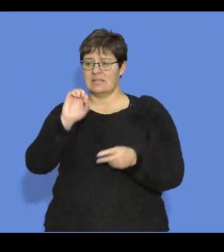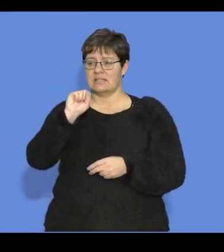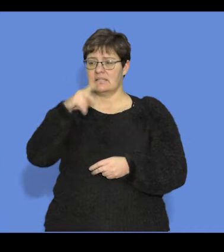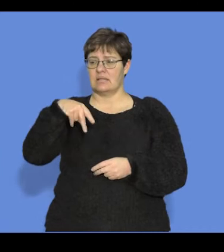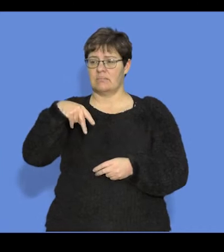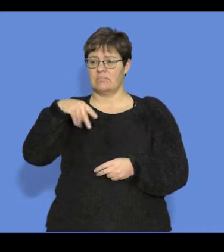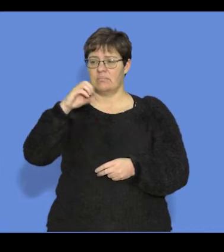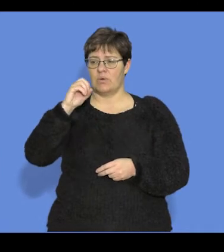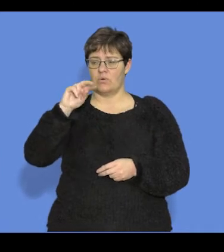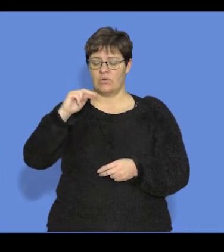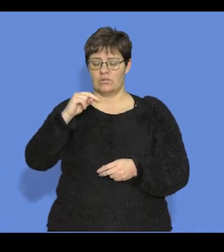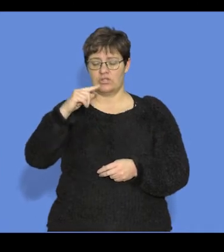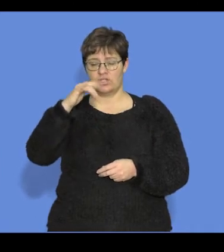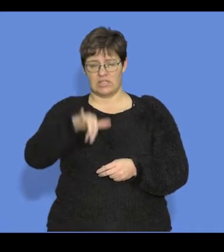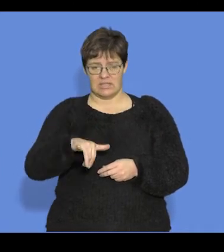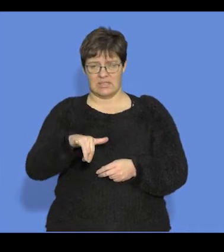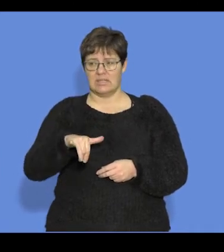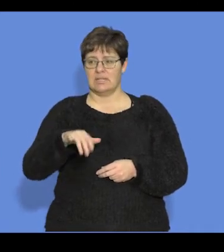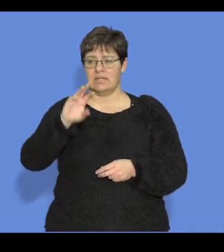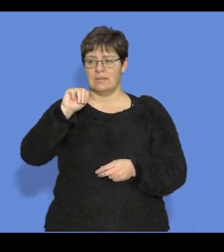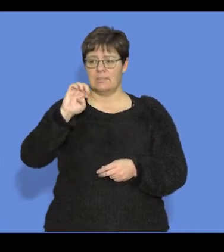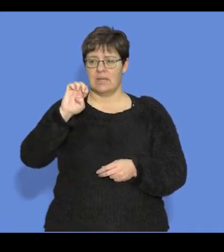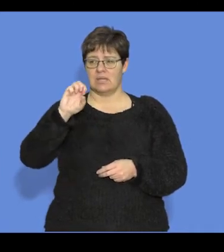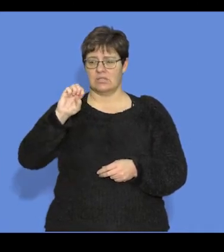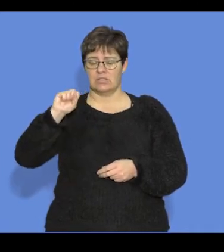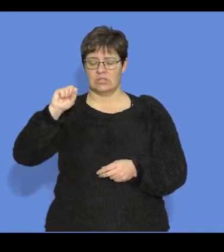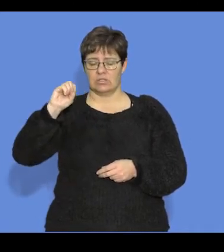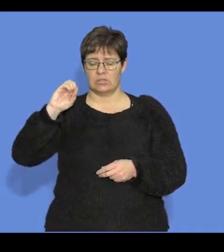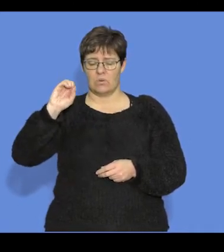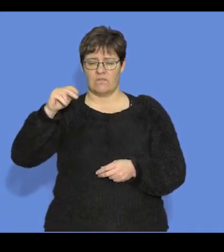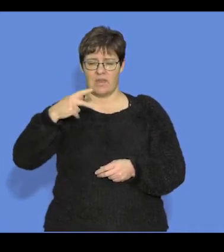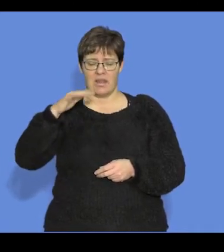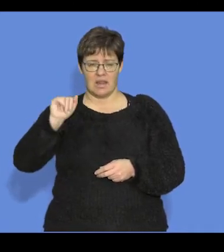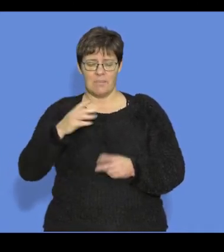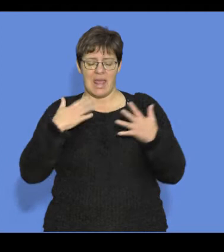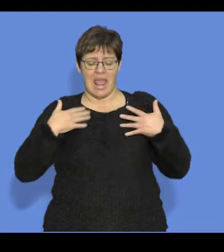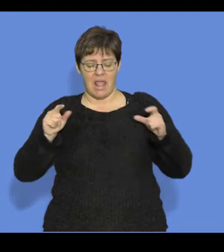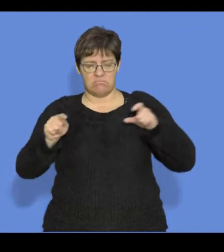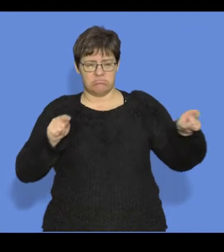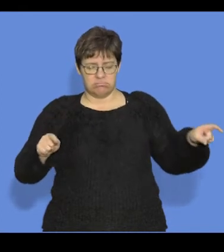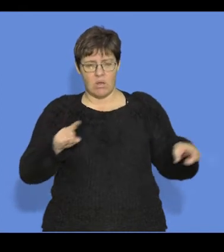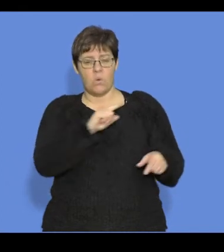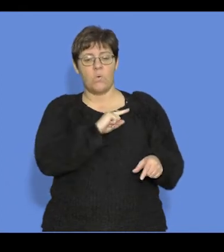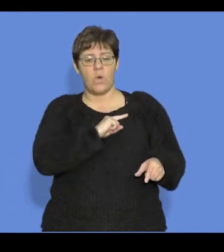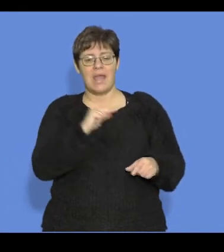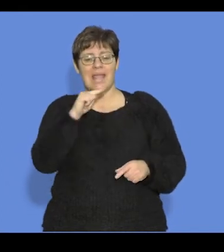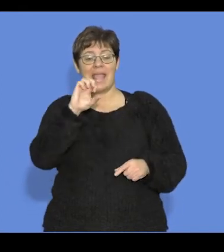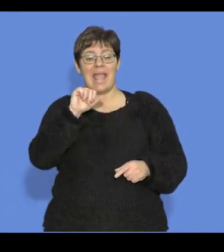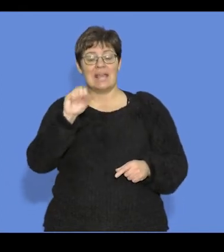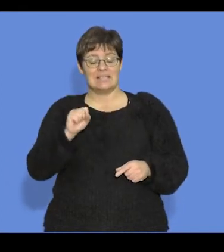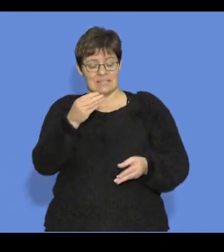the spongy mesophyll cells, and they've got lots of air spaces because their function is gaseous exchange.